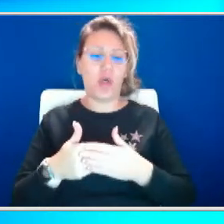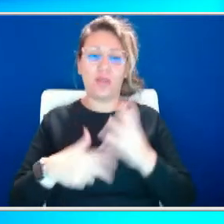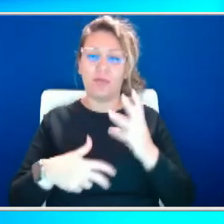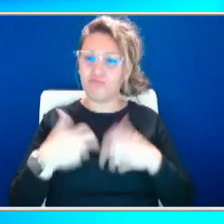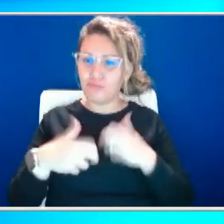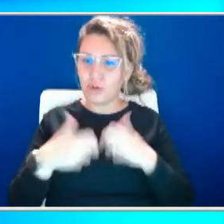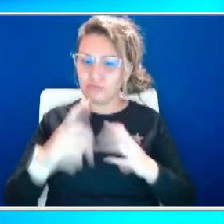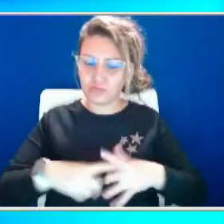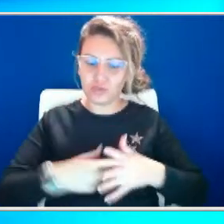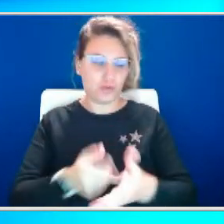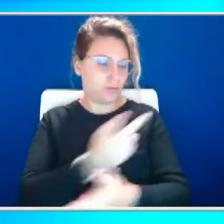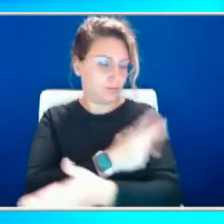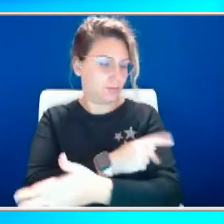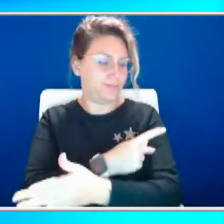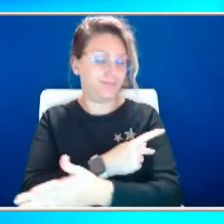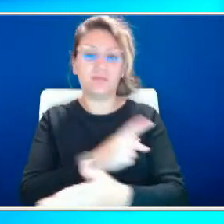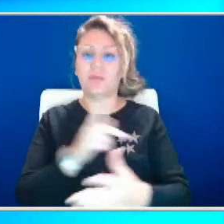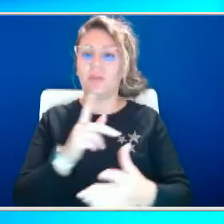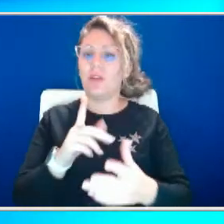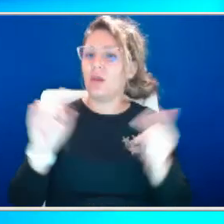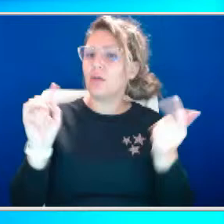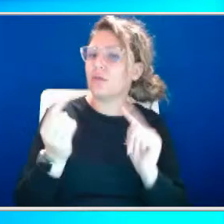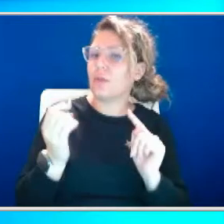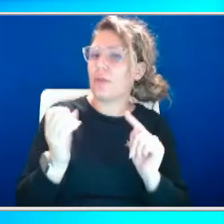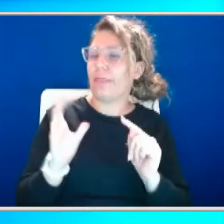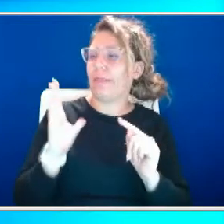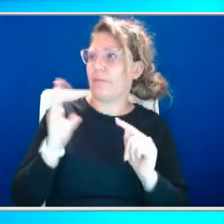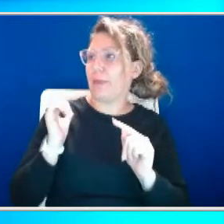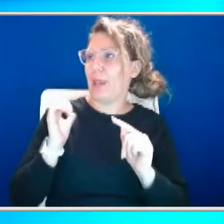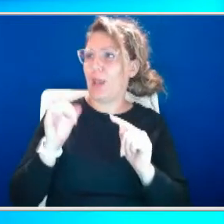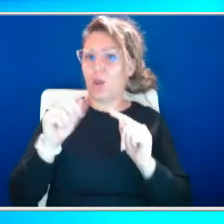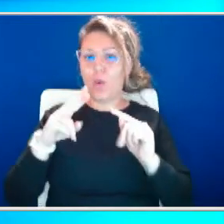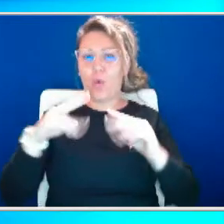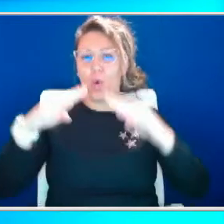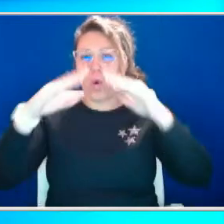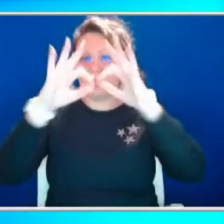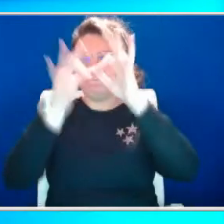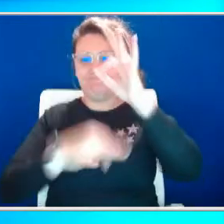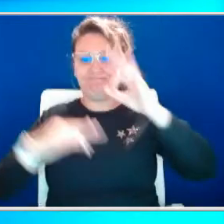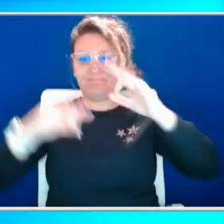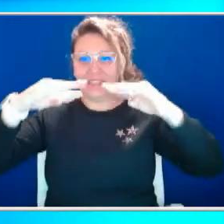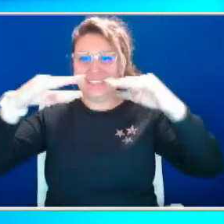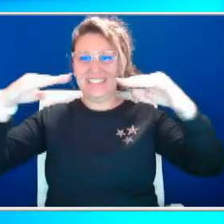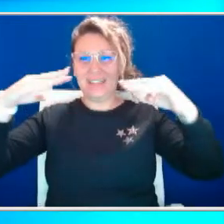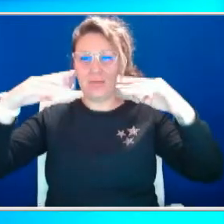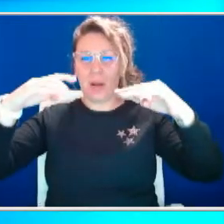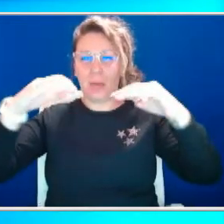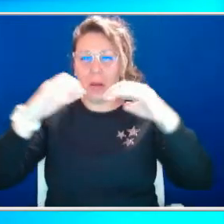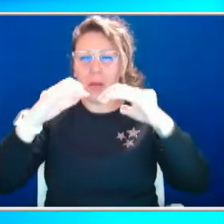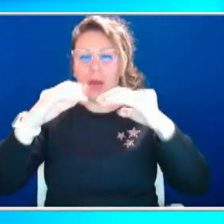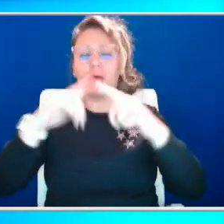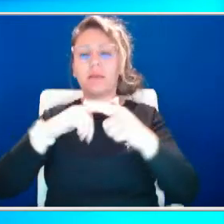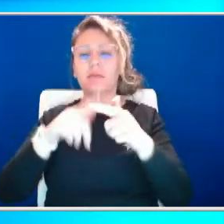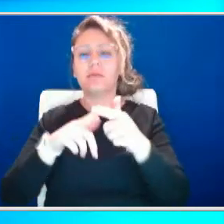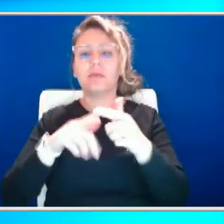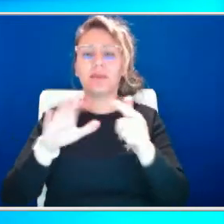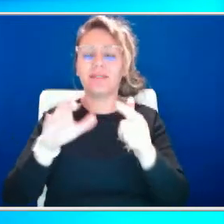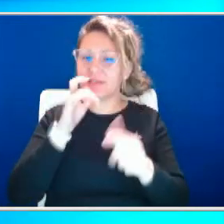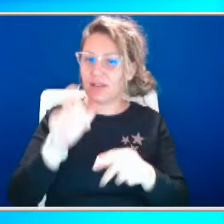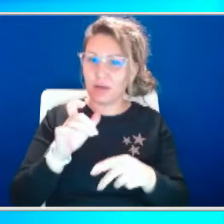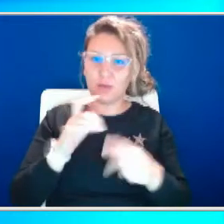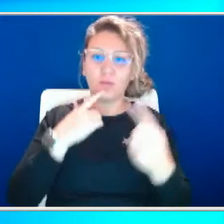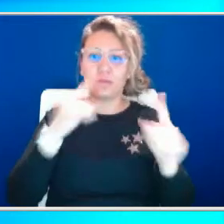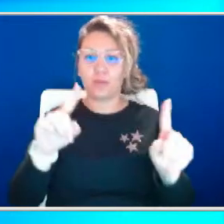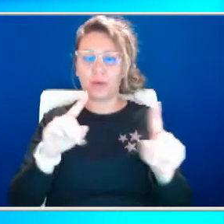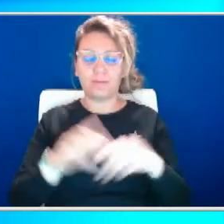an injury to their back or a degenerative disc, and then this muscle starts to work in an abnormal fashion. And it's the main way that stabilizes your spine.